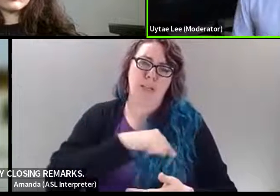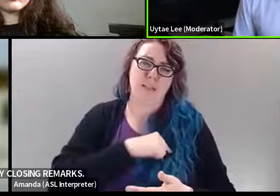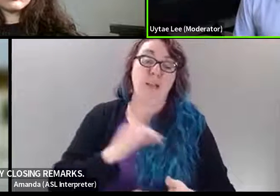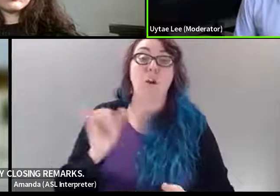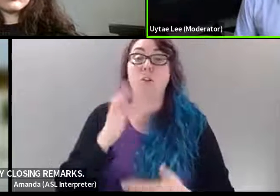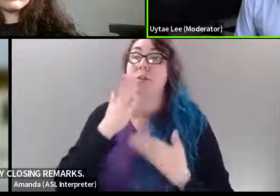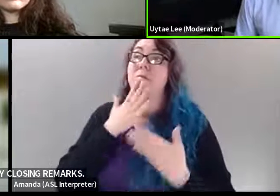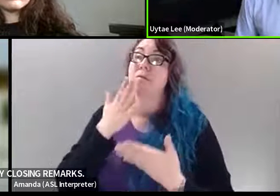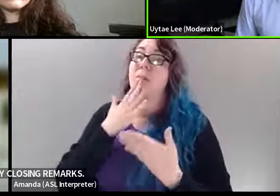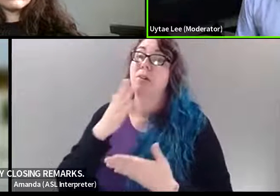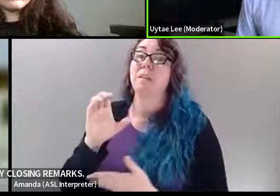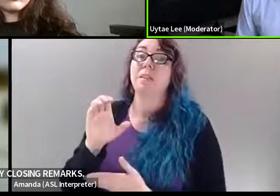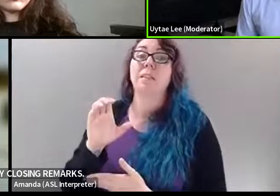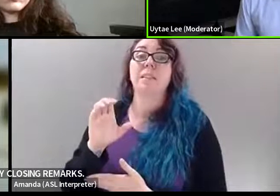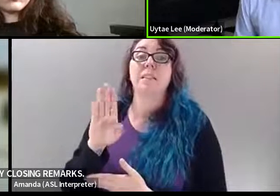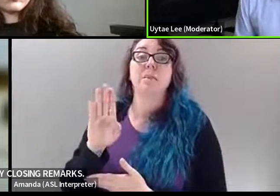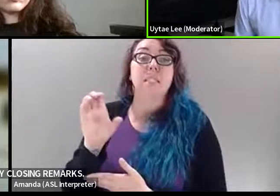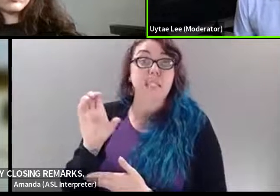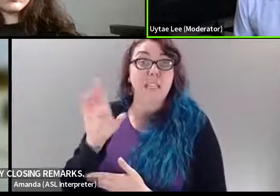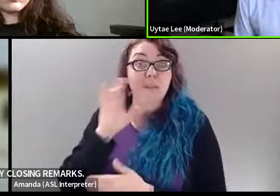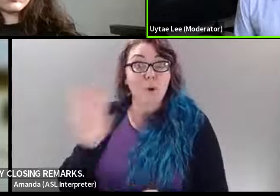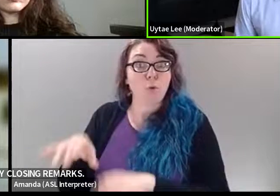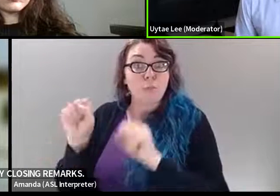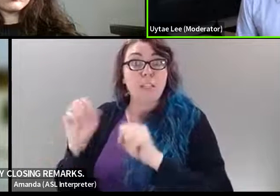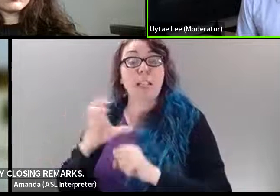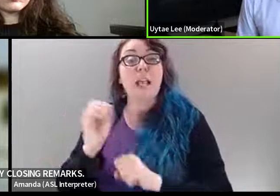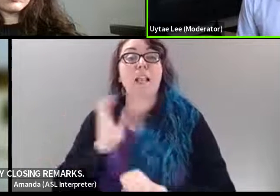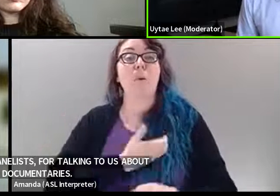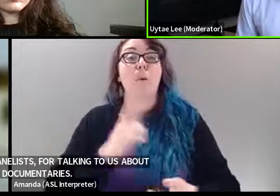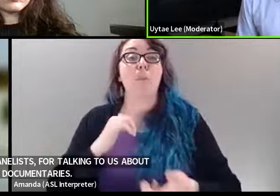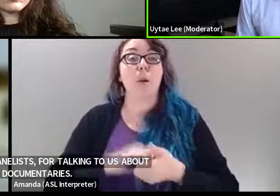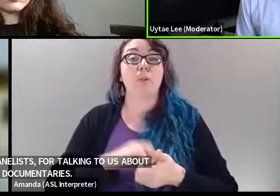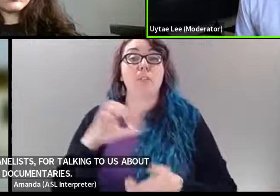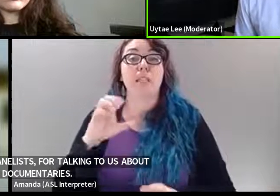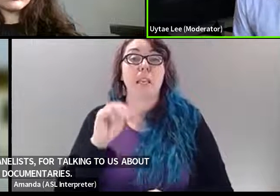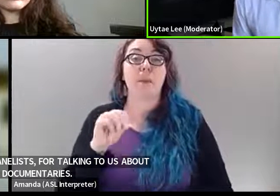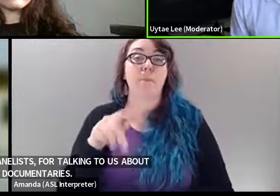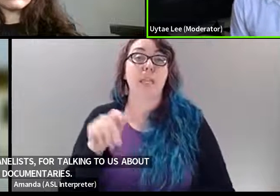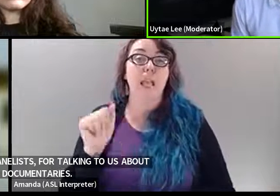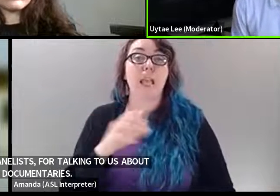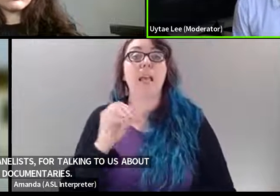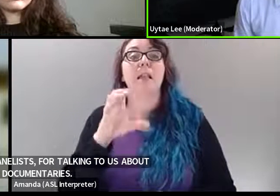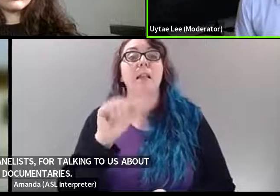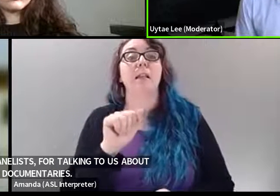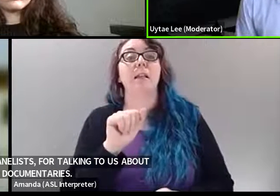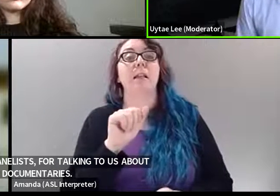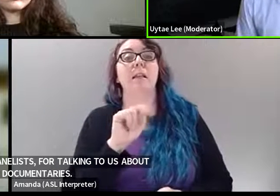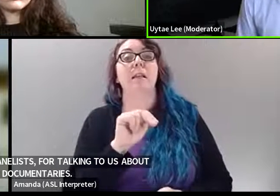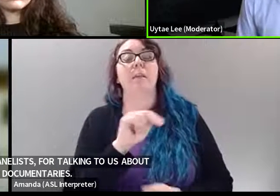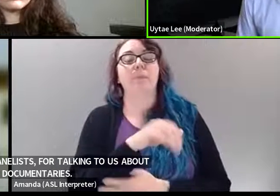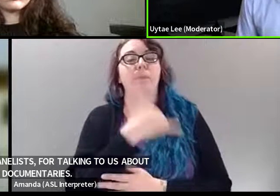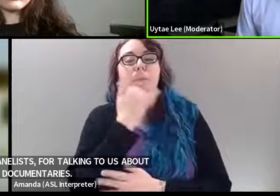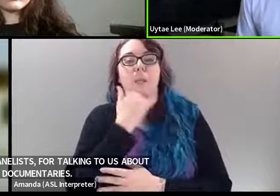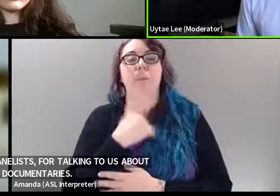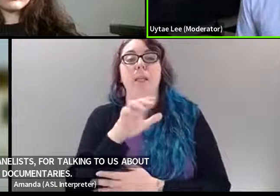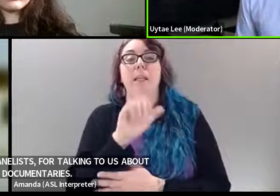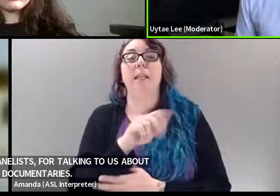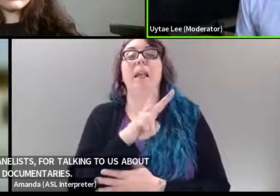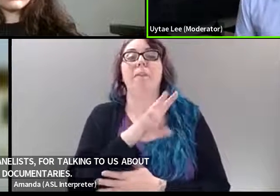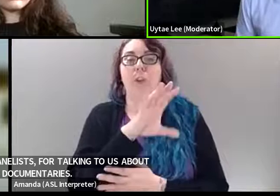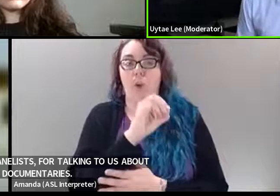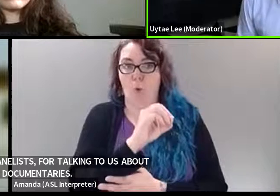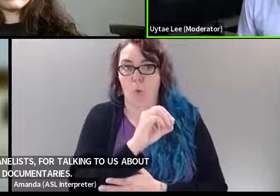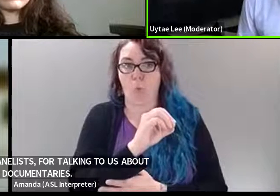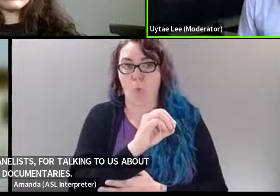the CBC for hosting and the planning partners, CMPA and Cavco, for their continued support on the One Stop series. We